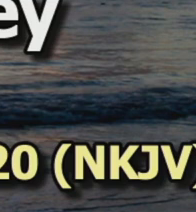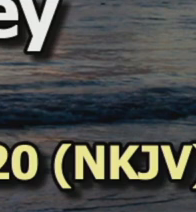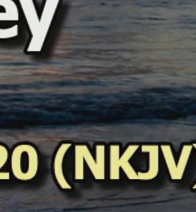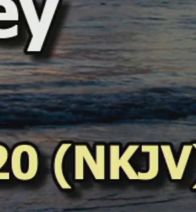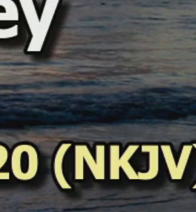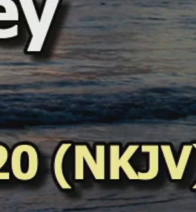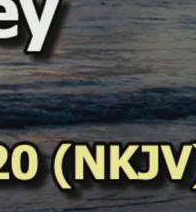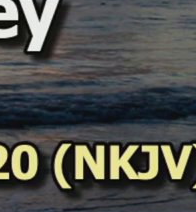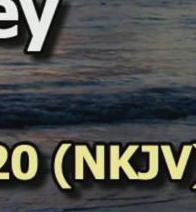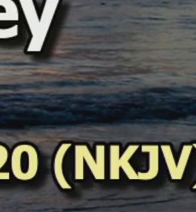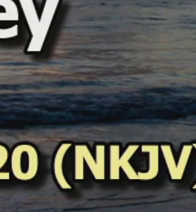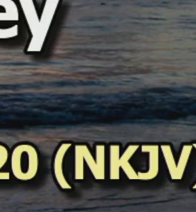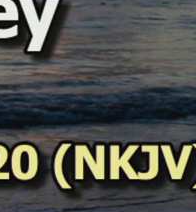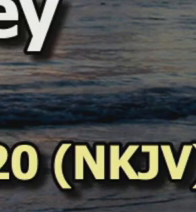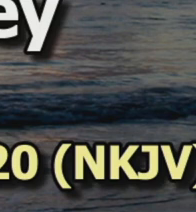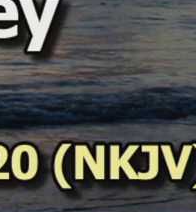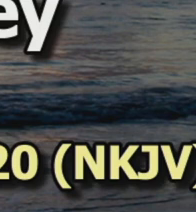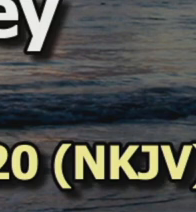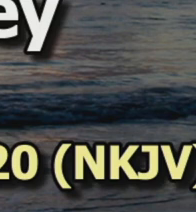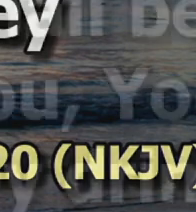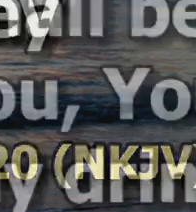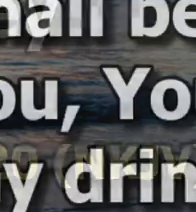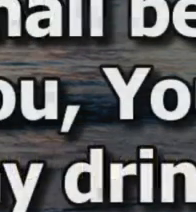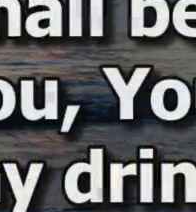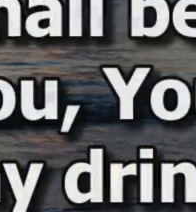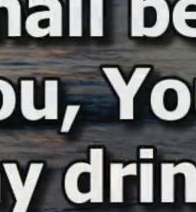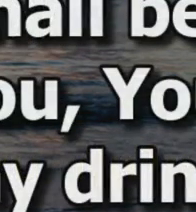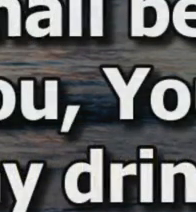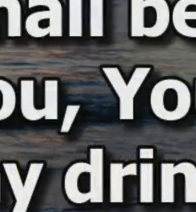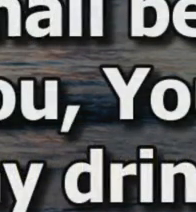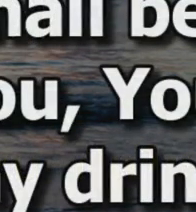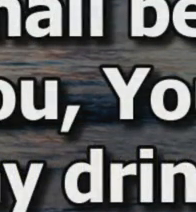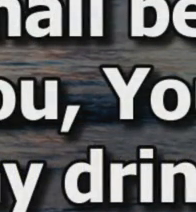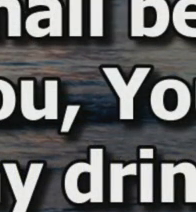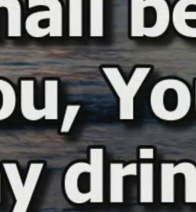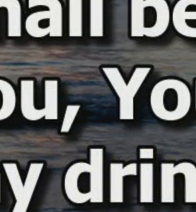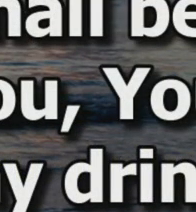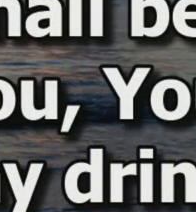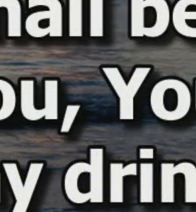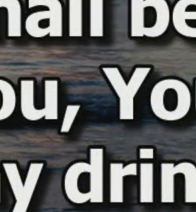Make this valley full of ditches. Ni kwamba tengeneza ponde hili likuwe limejawa na mabonde. For